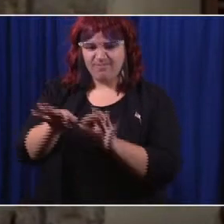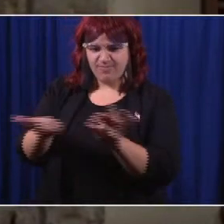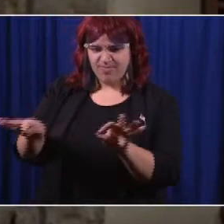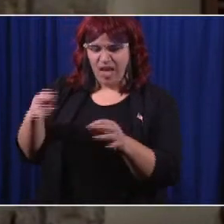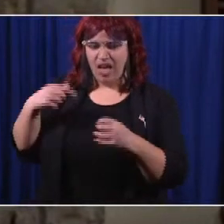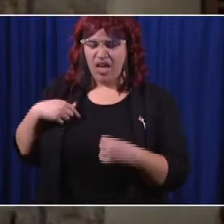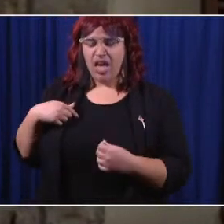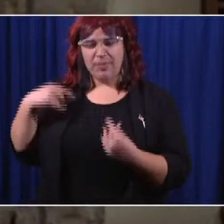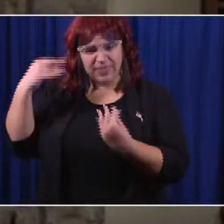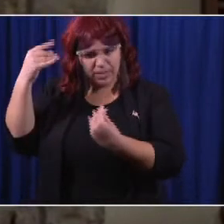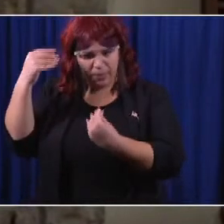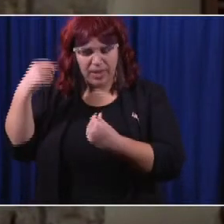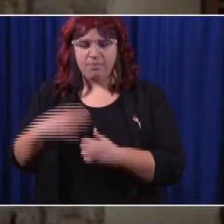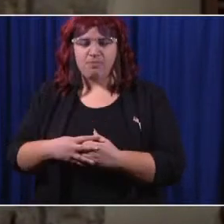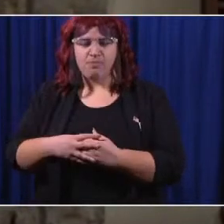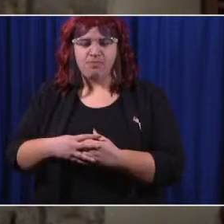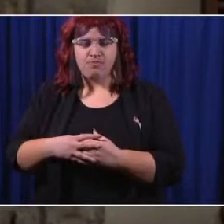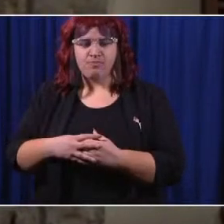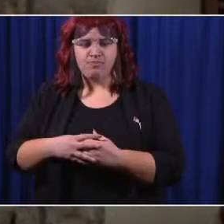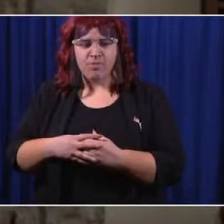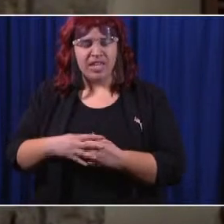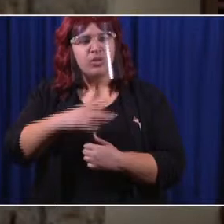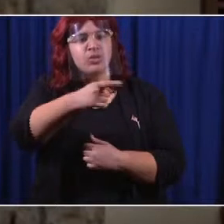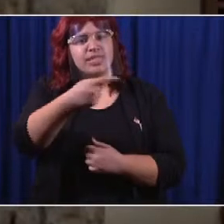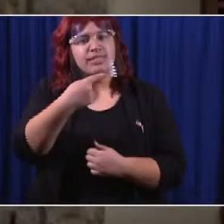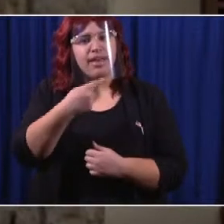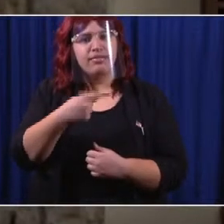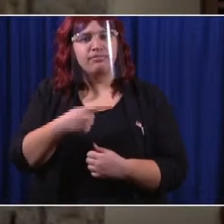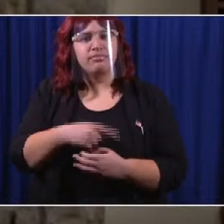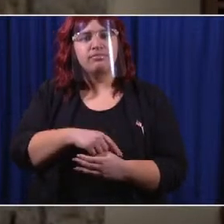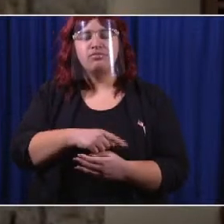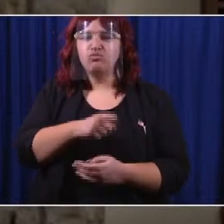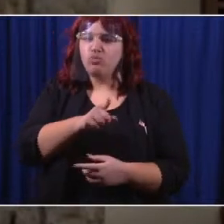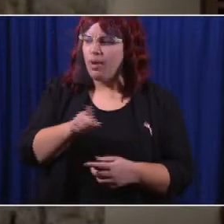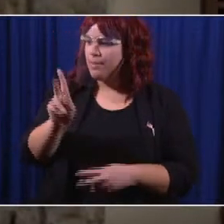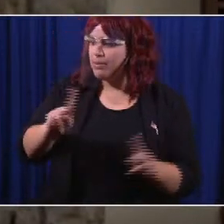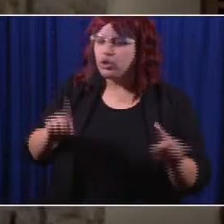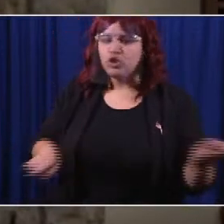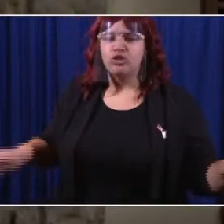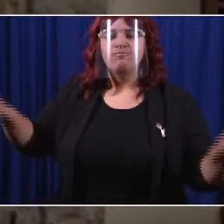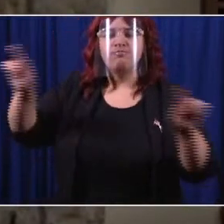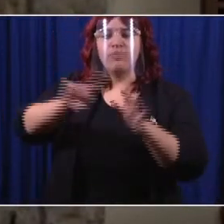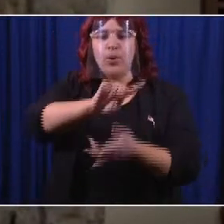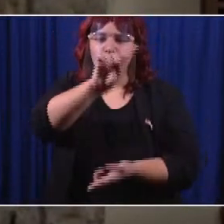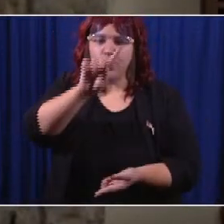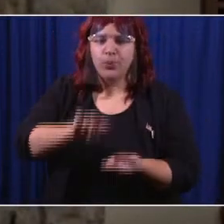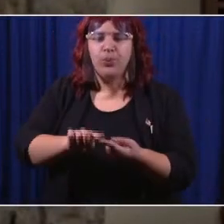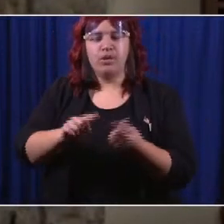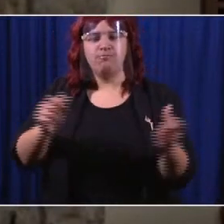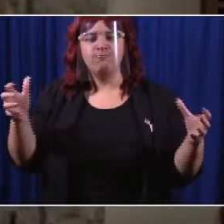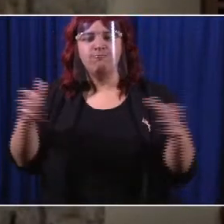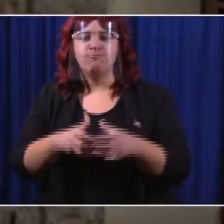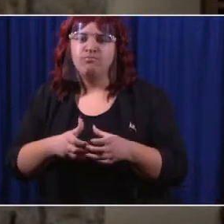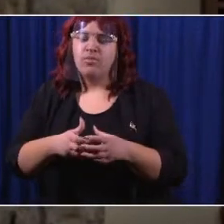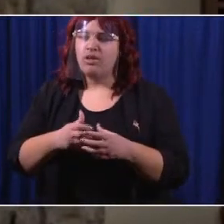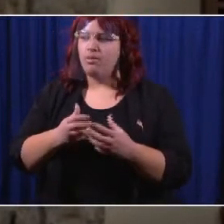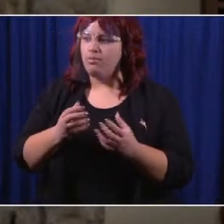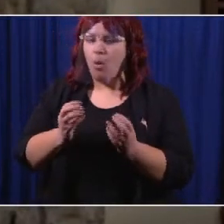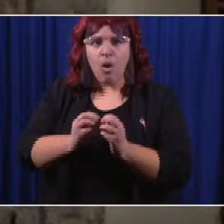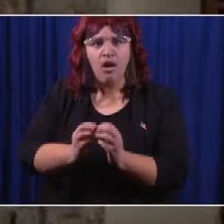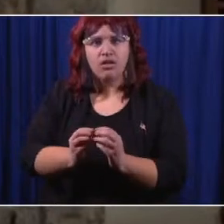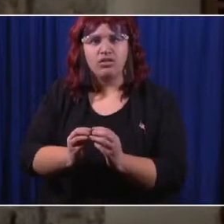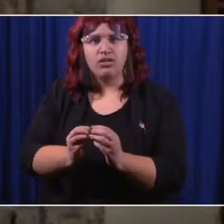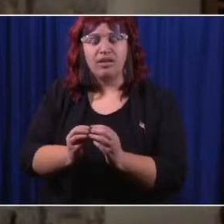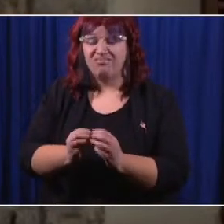more. You got the holidays coming up. People are making travel plans. So I guess the question to